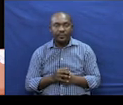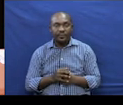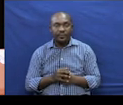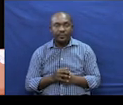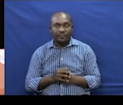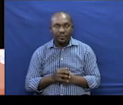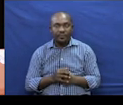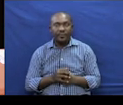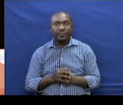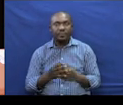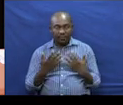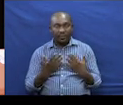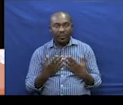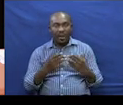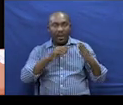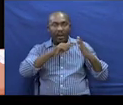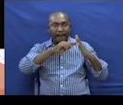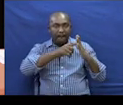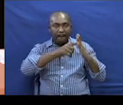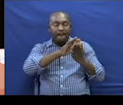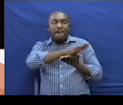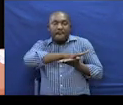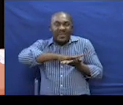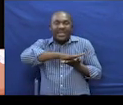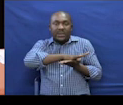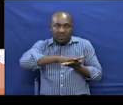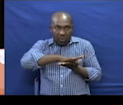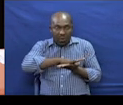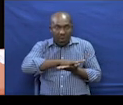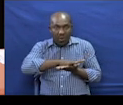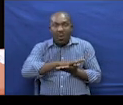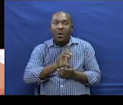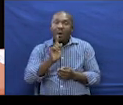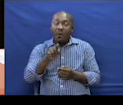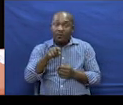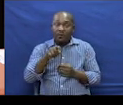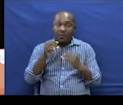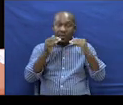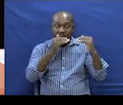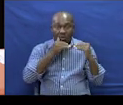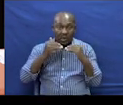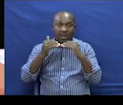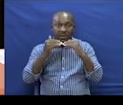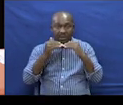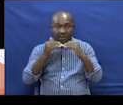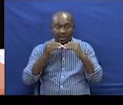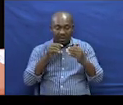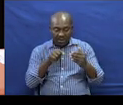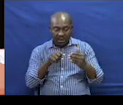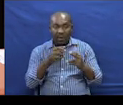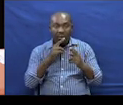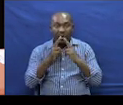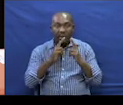Principles of democracy. When we talk about the principles of democracy, we are talking of the